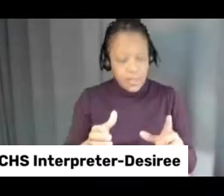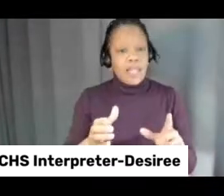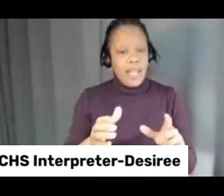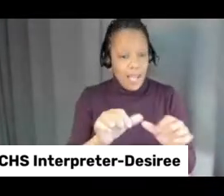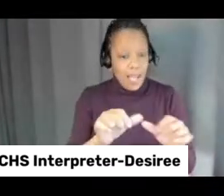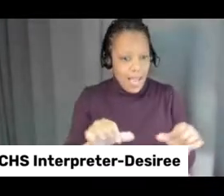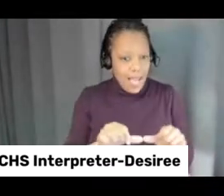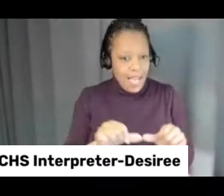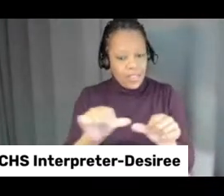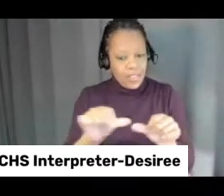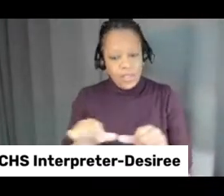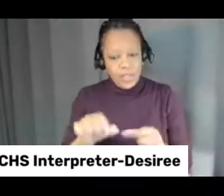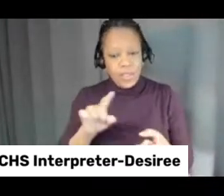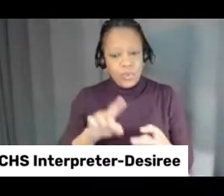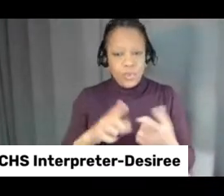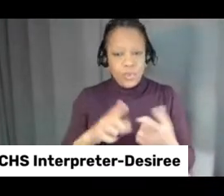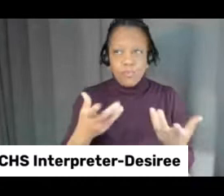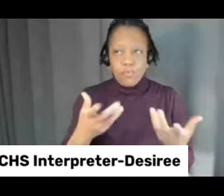to institute.